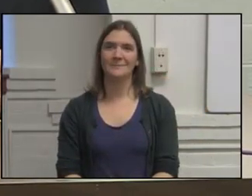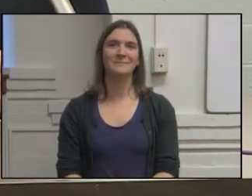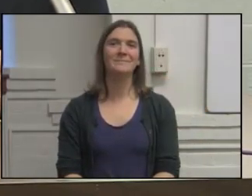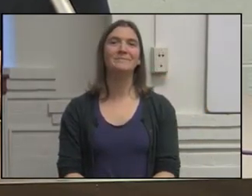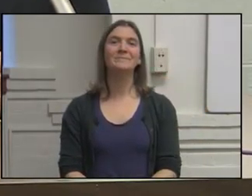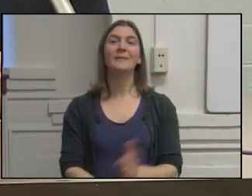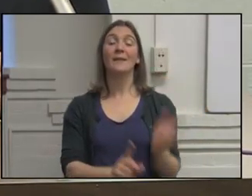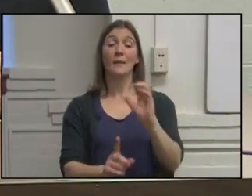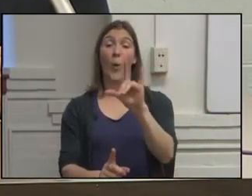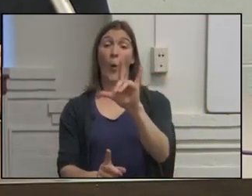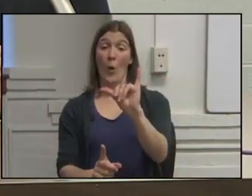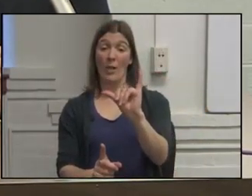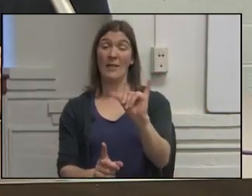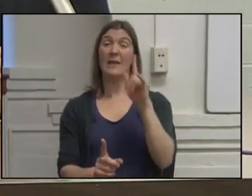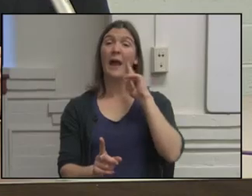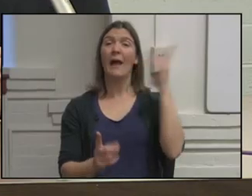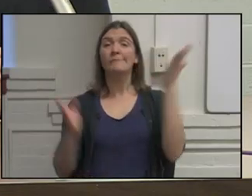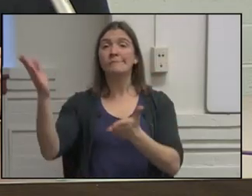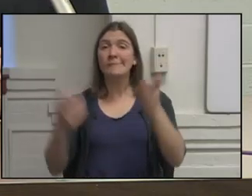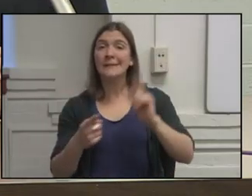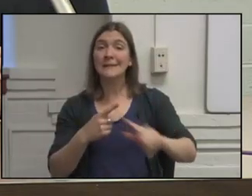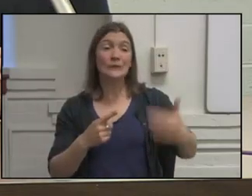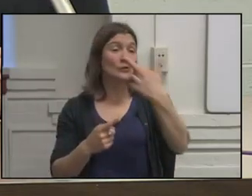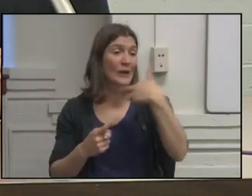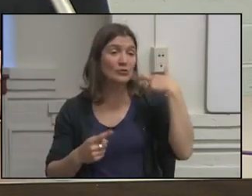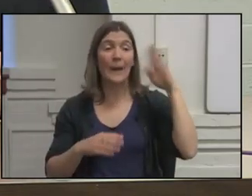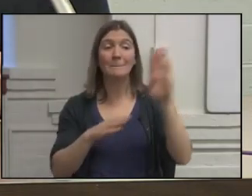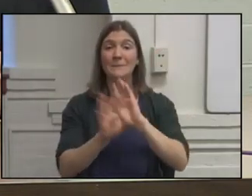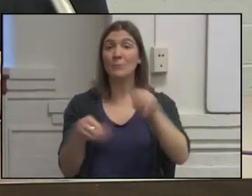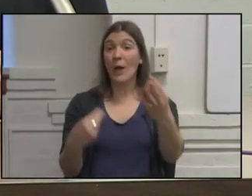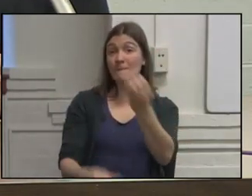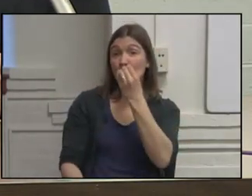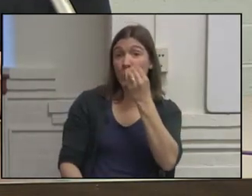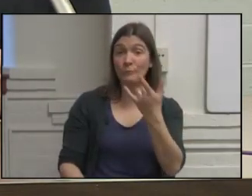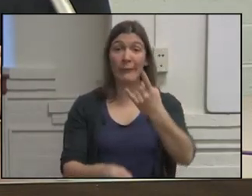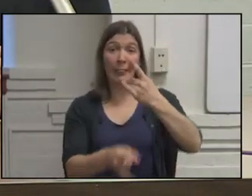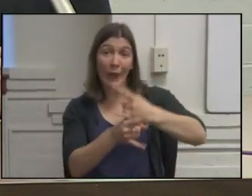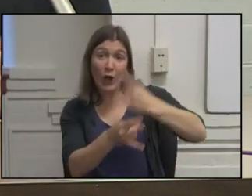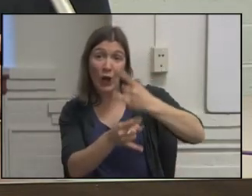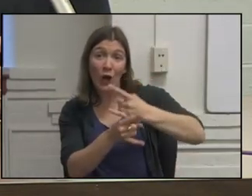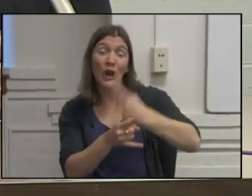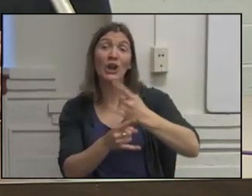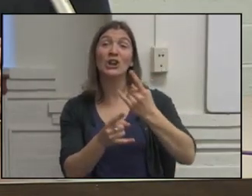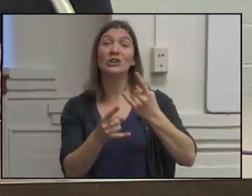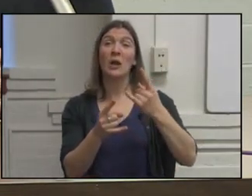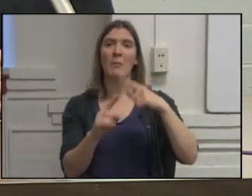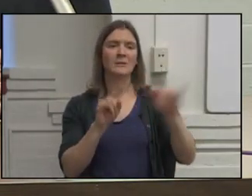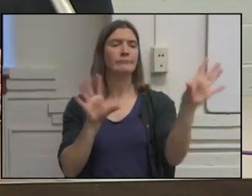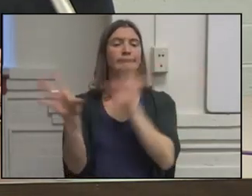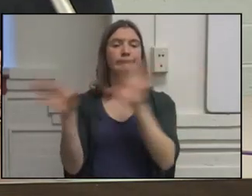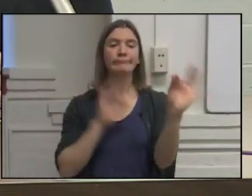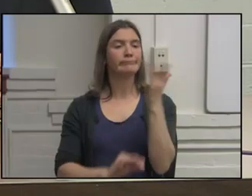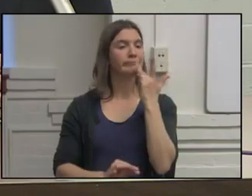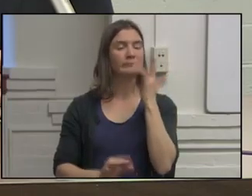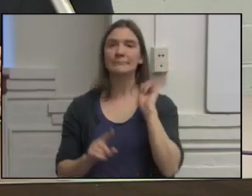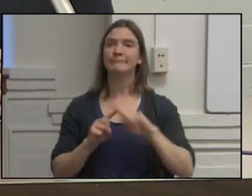food, specialty food people, as well as wonderful selection